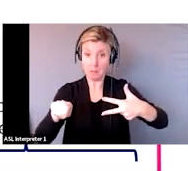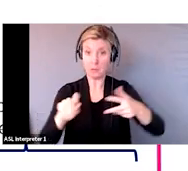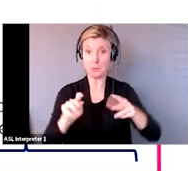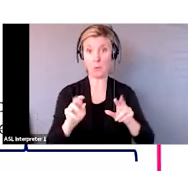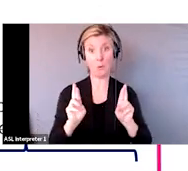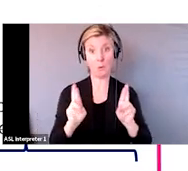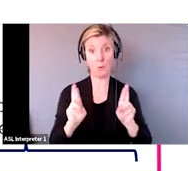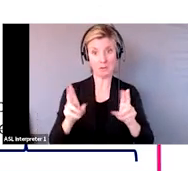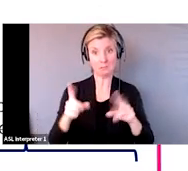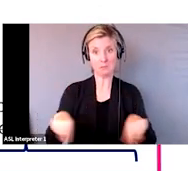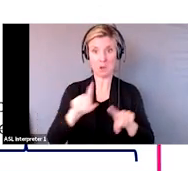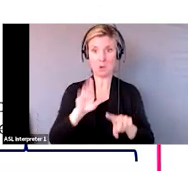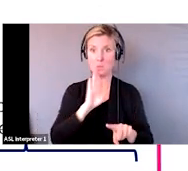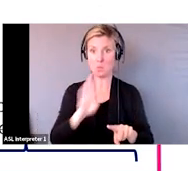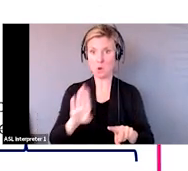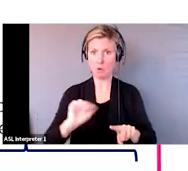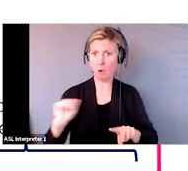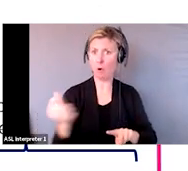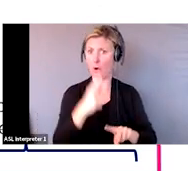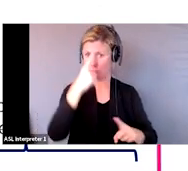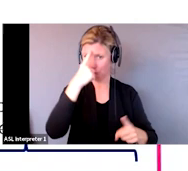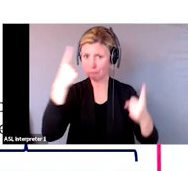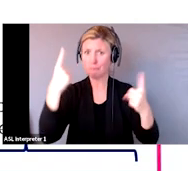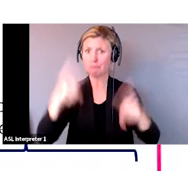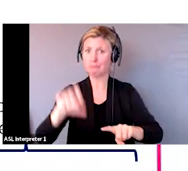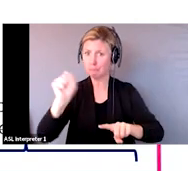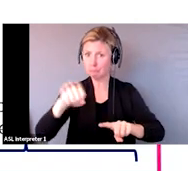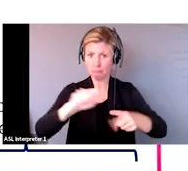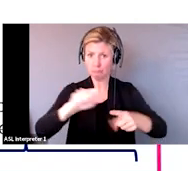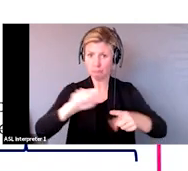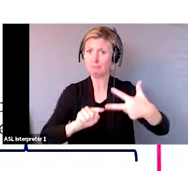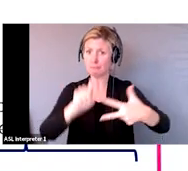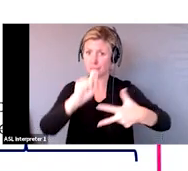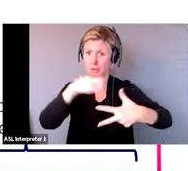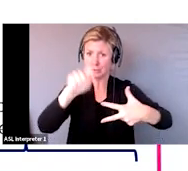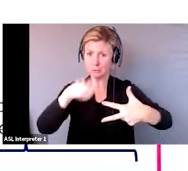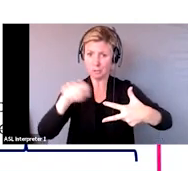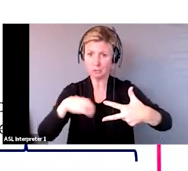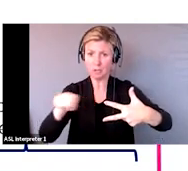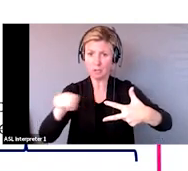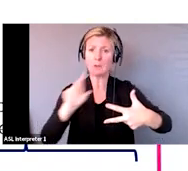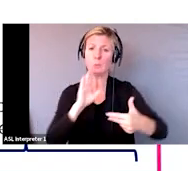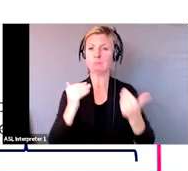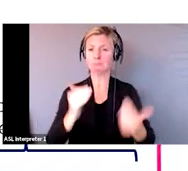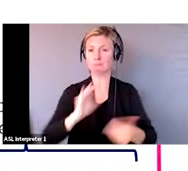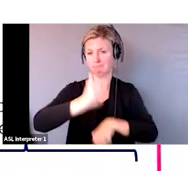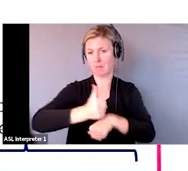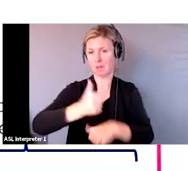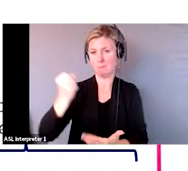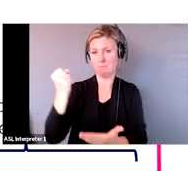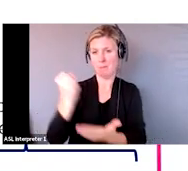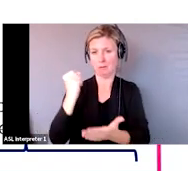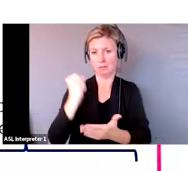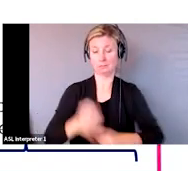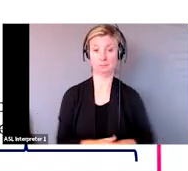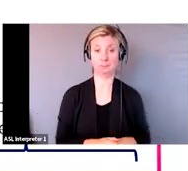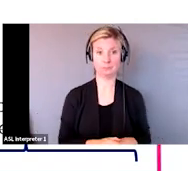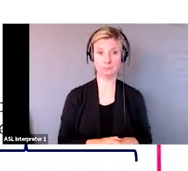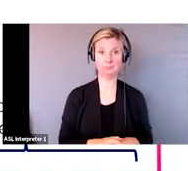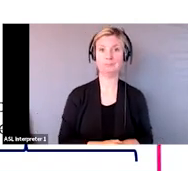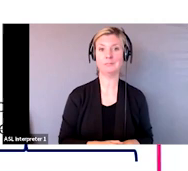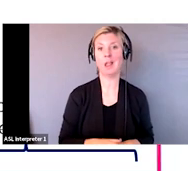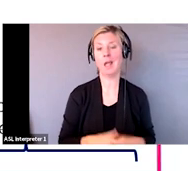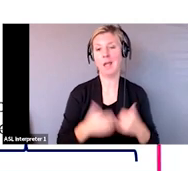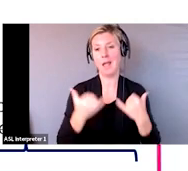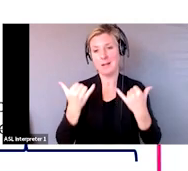acceptable, new, useful, non-obvious, and you will be issued a patent. Now, I know that in this slide, I've shown it as everybody ends at the same time.